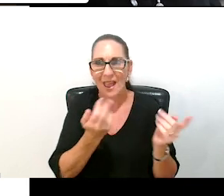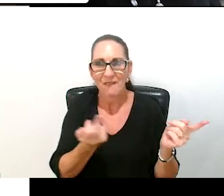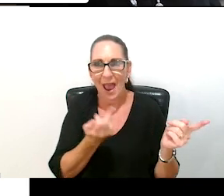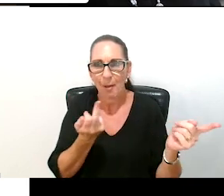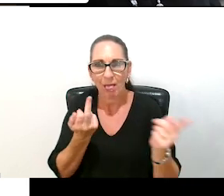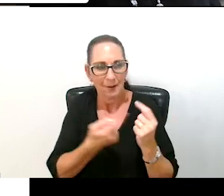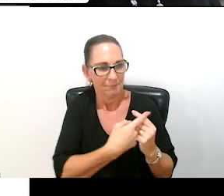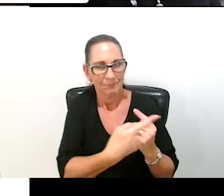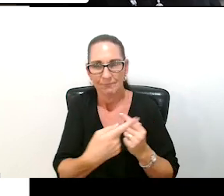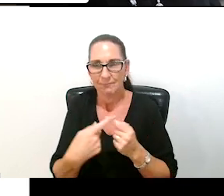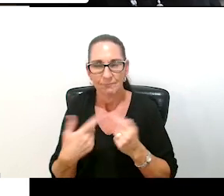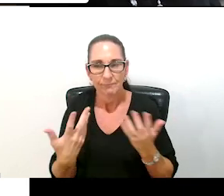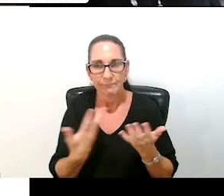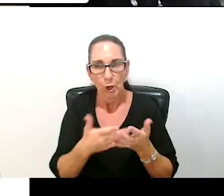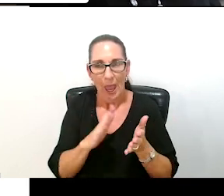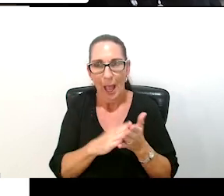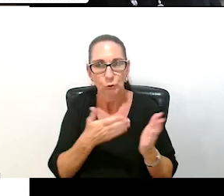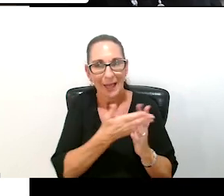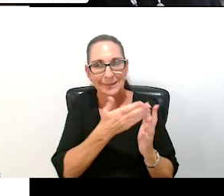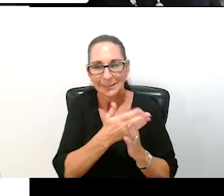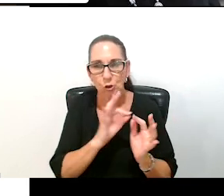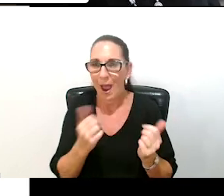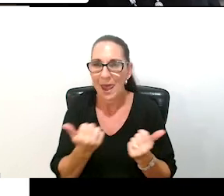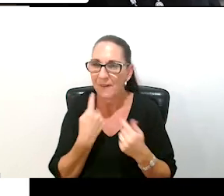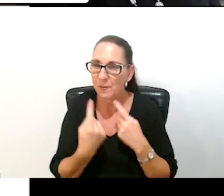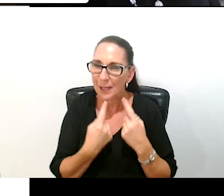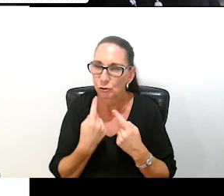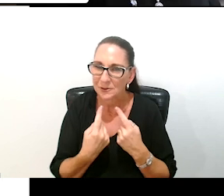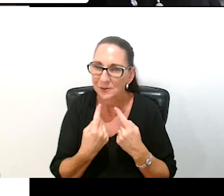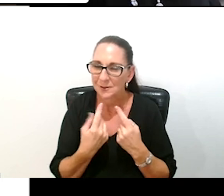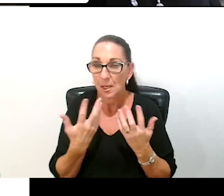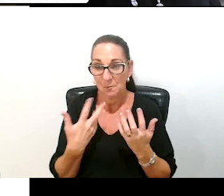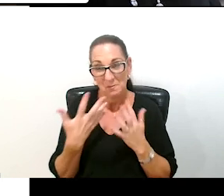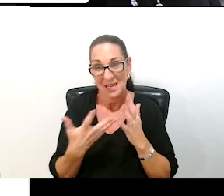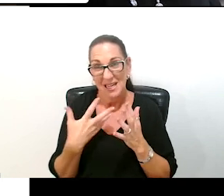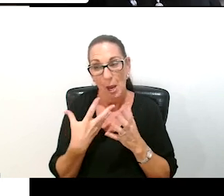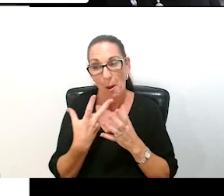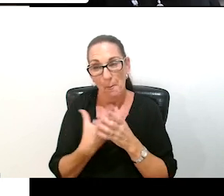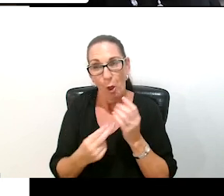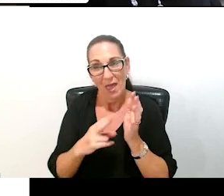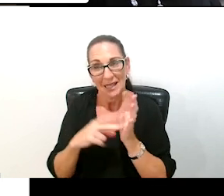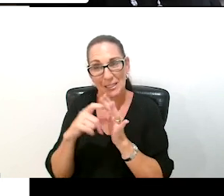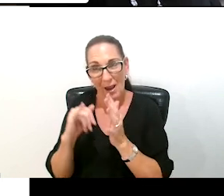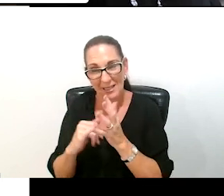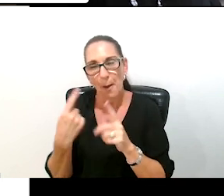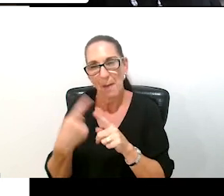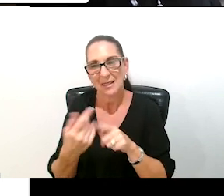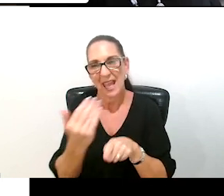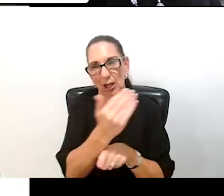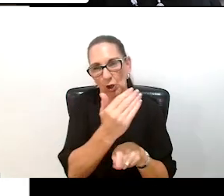in their area or they don't know how to get them. And that would be both within the NDIS and outside the